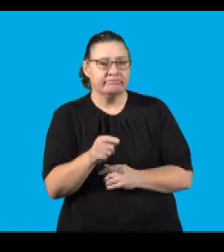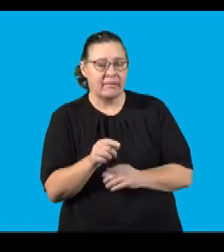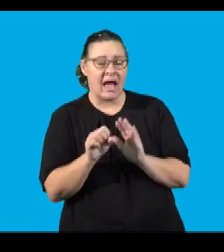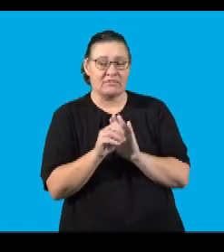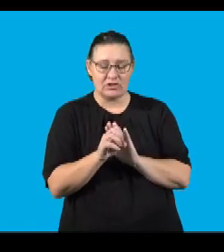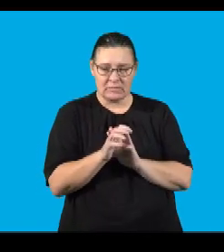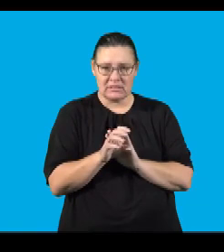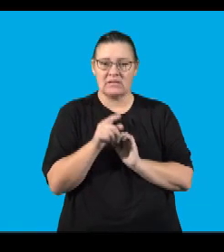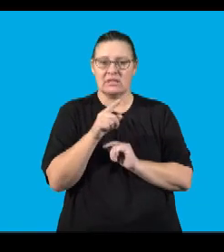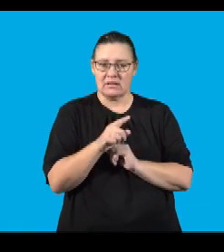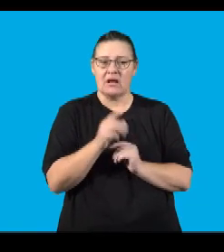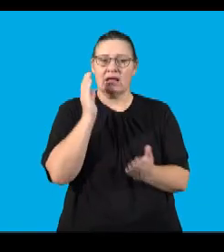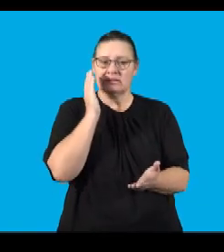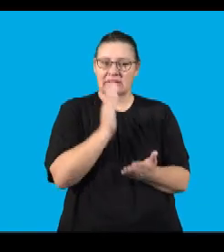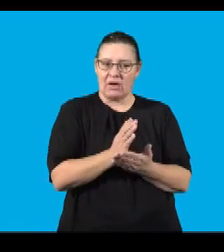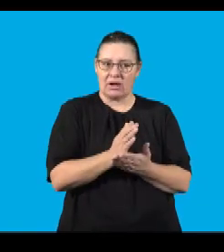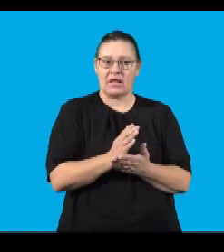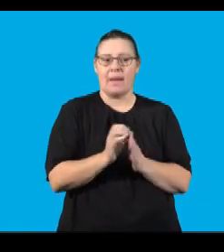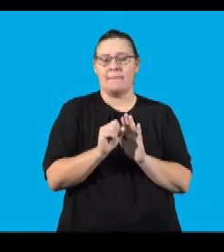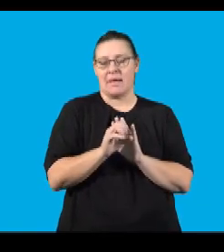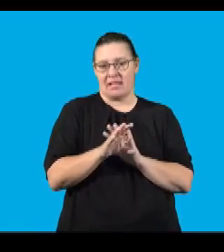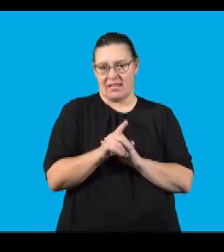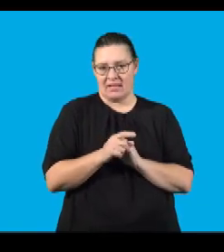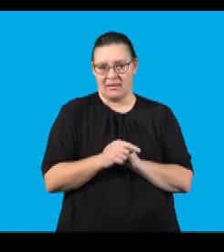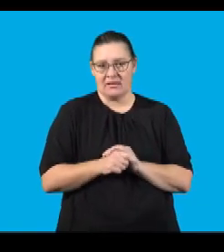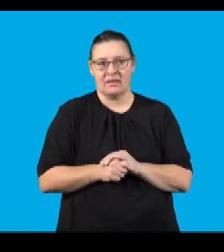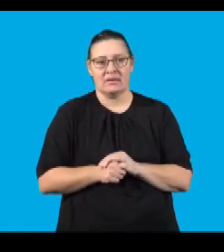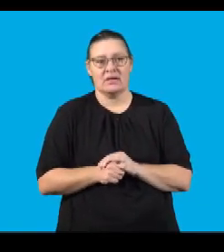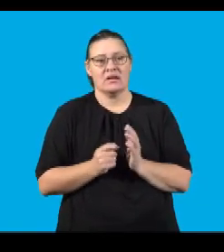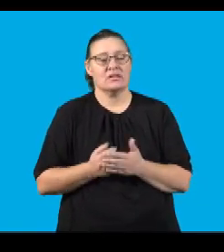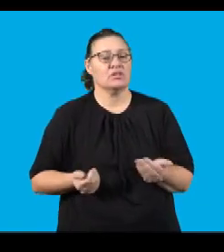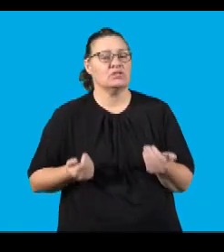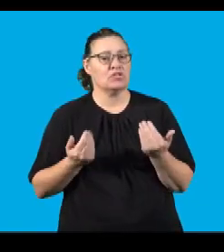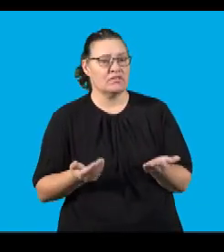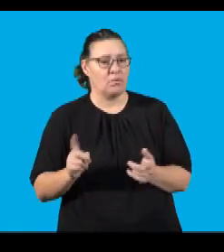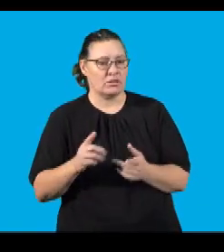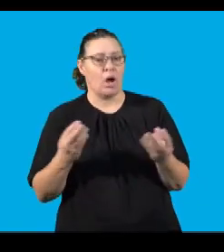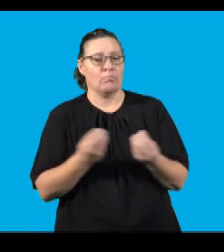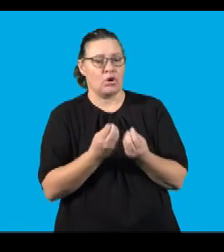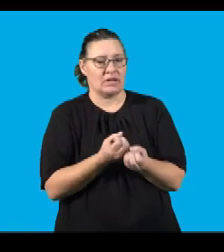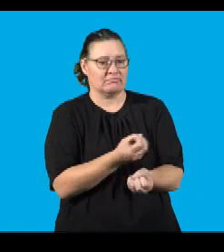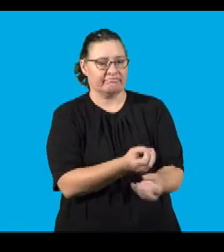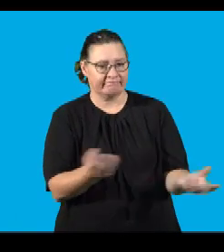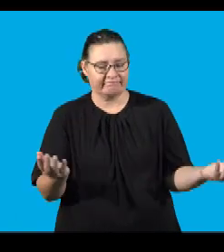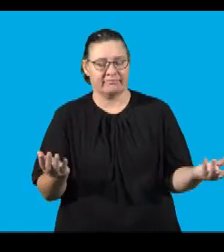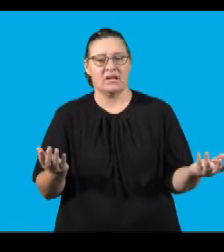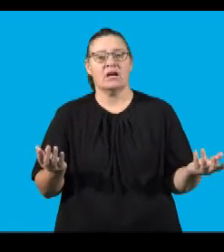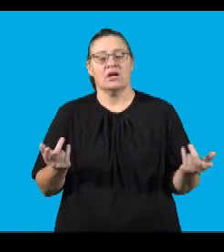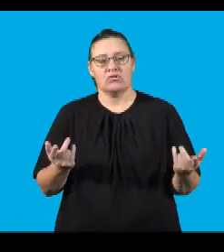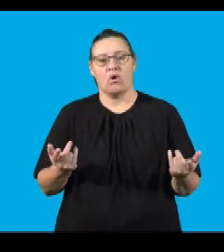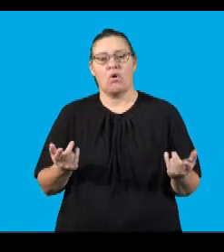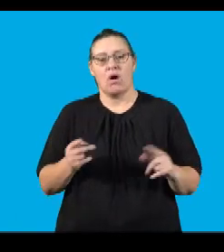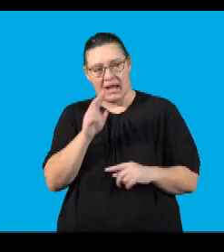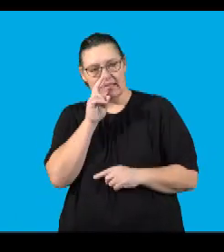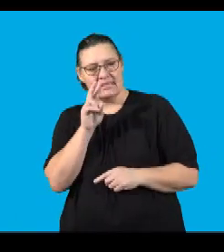This advertisement is a direct mail advertisement, and it's a service that delivers products to